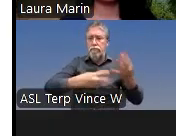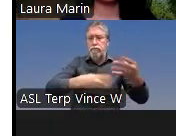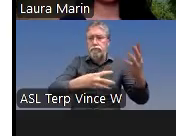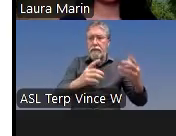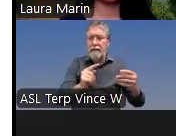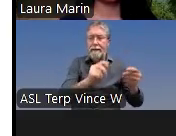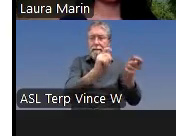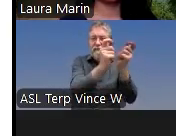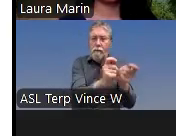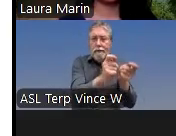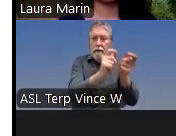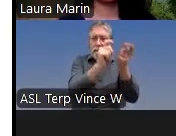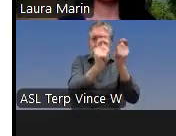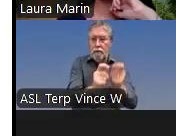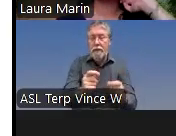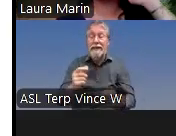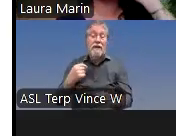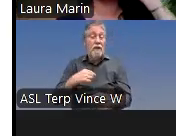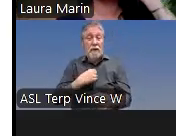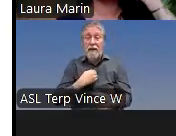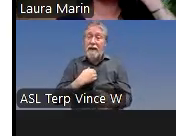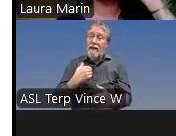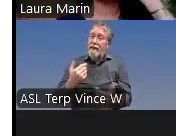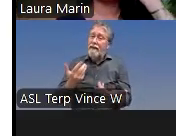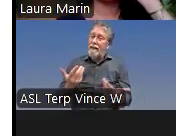We're not great. We have very limited